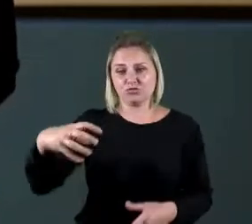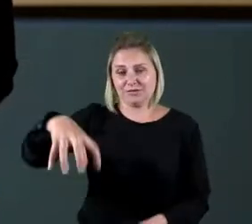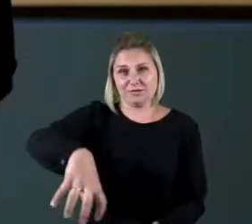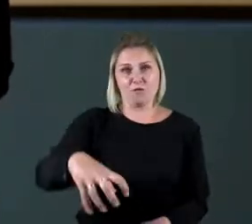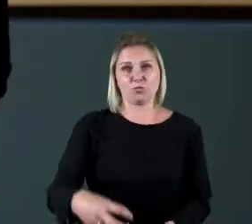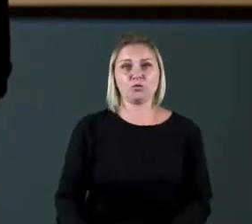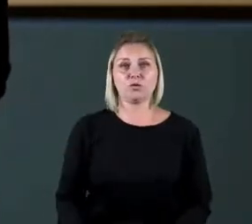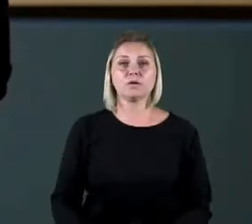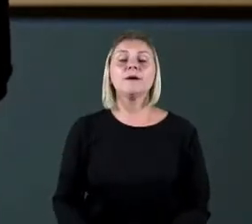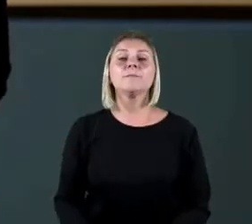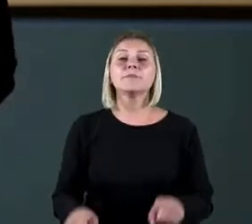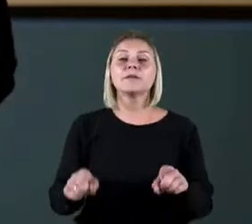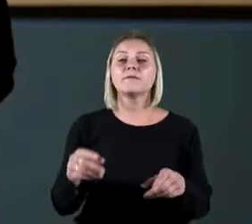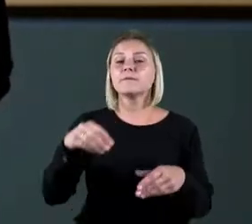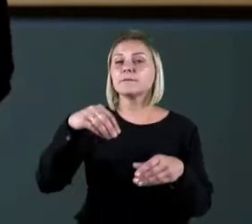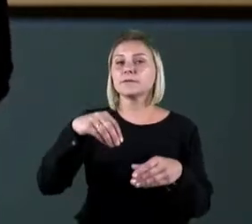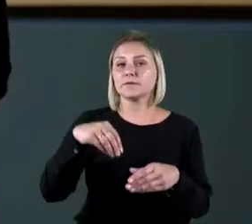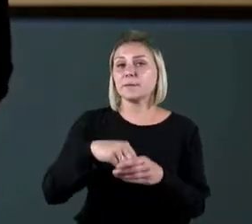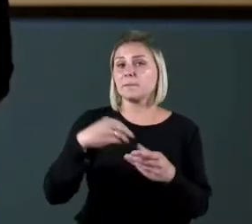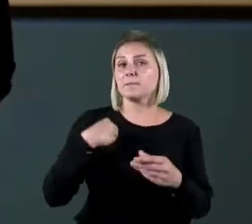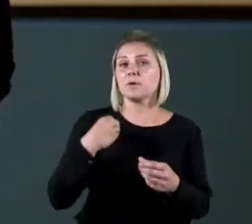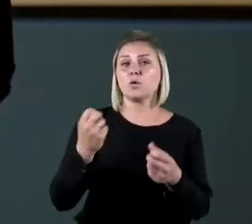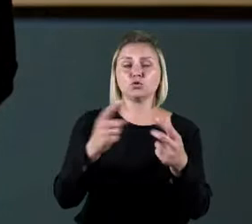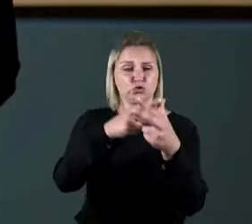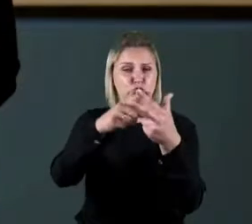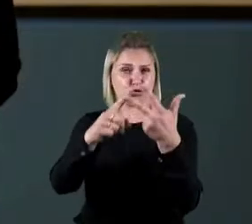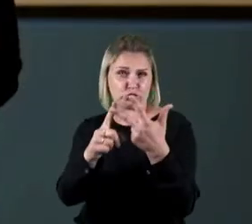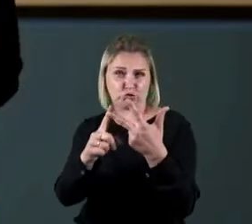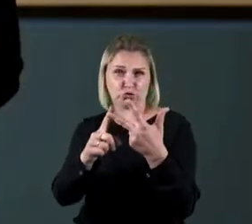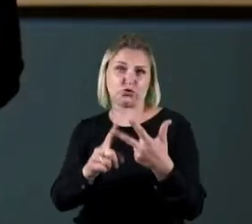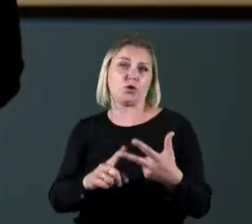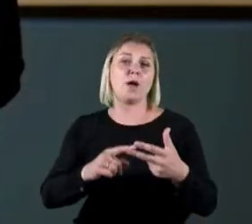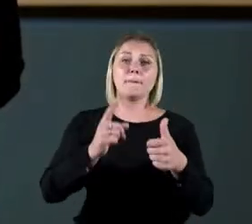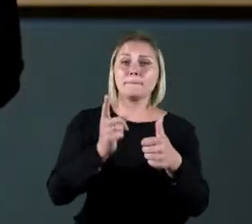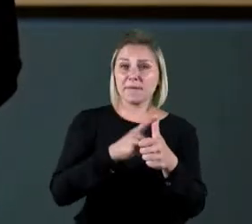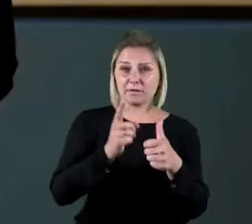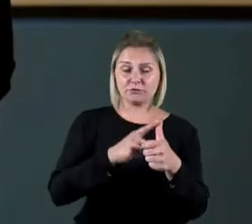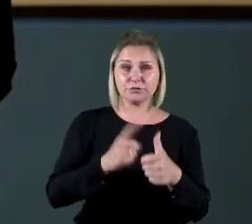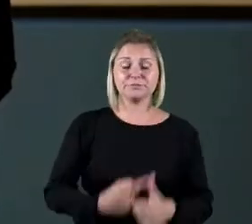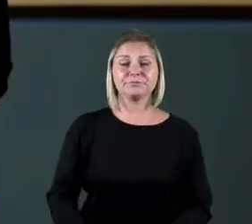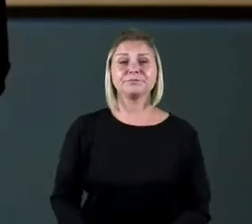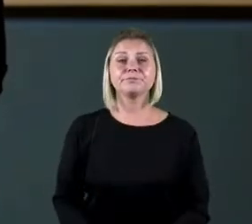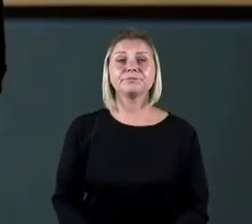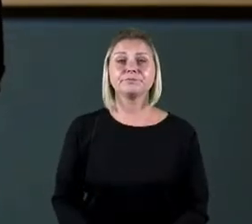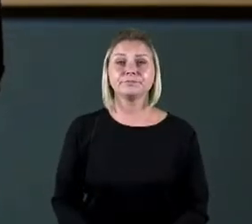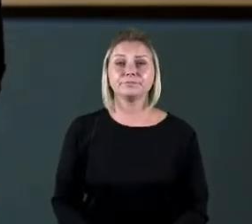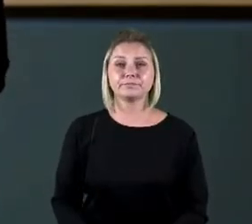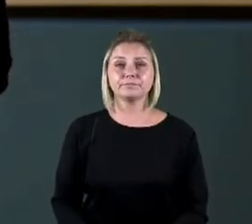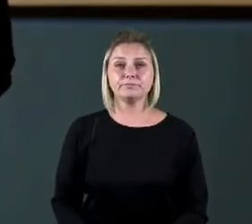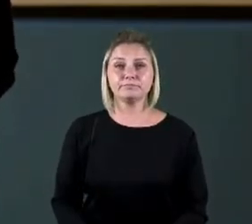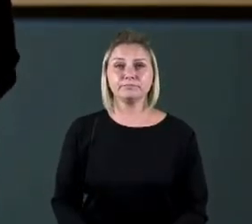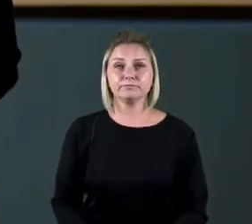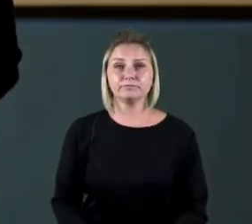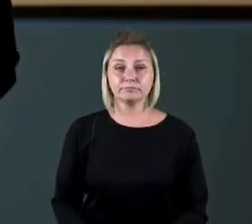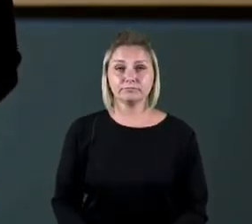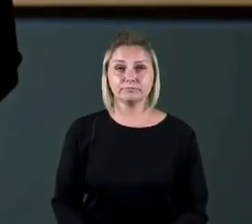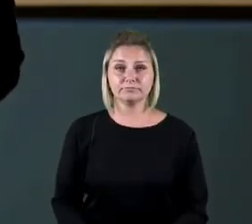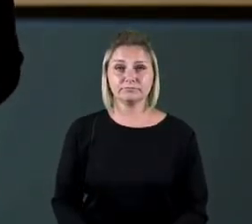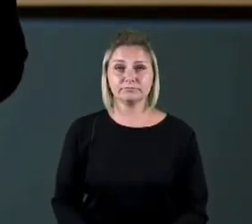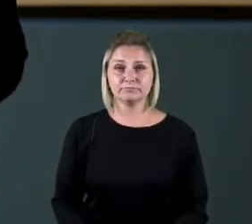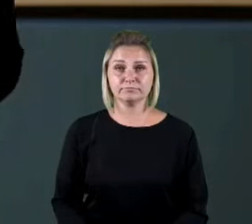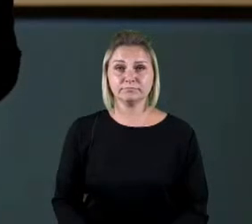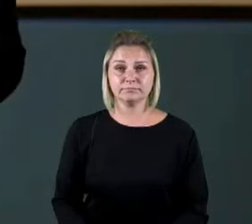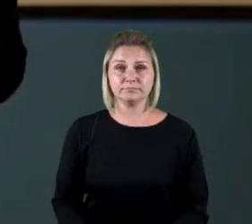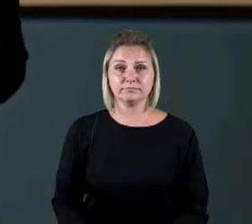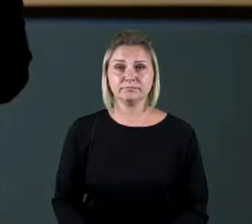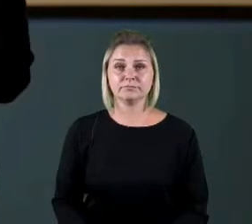been building on three main priorities. The first one is building territorial balance. So how do